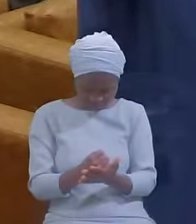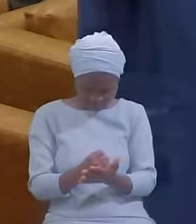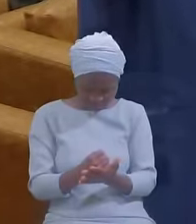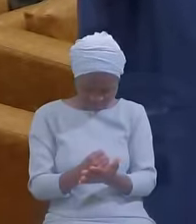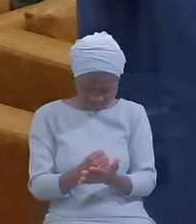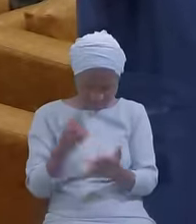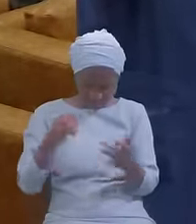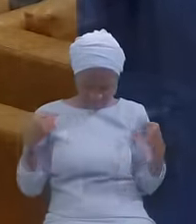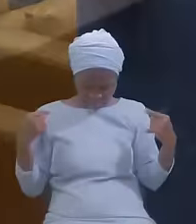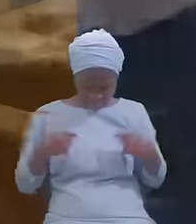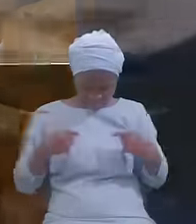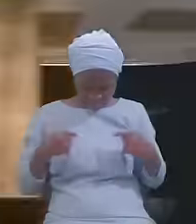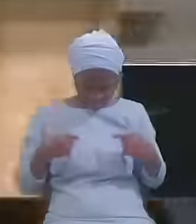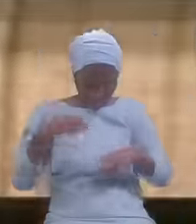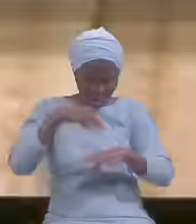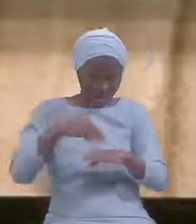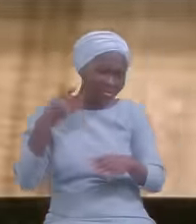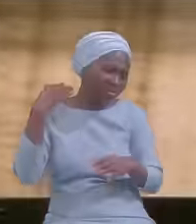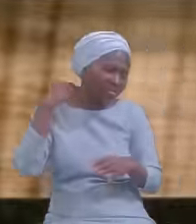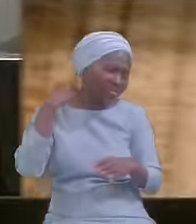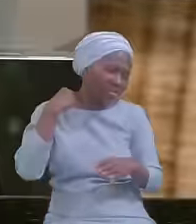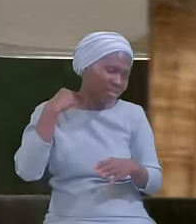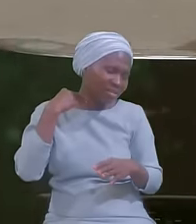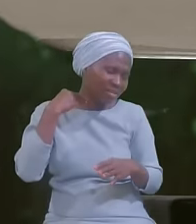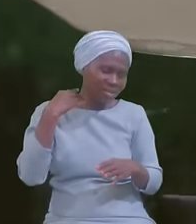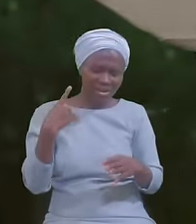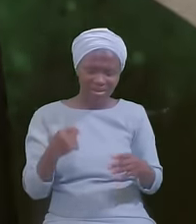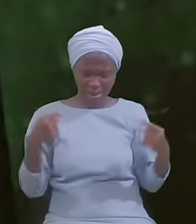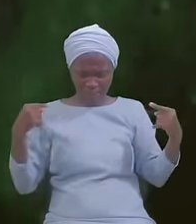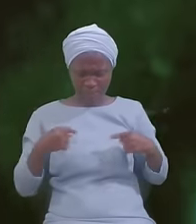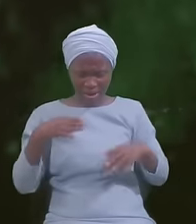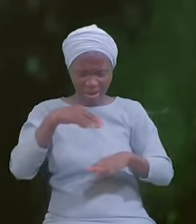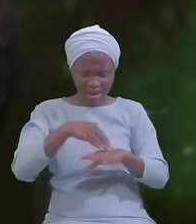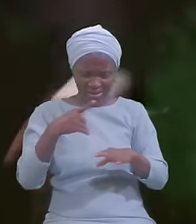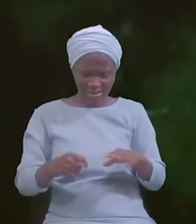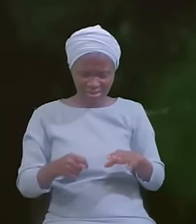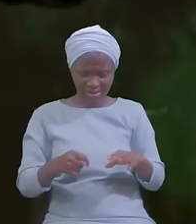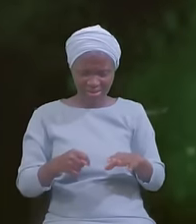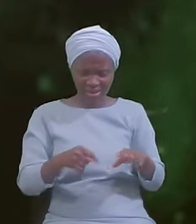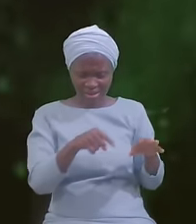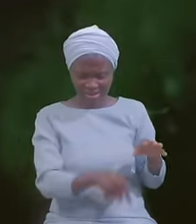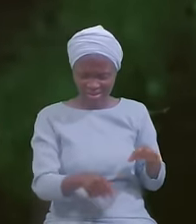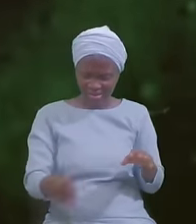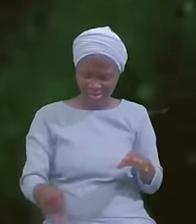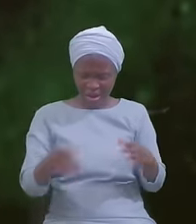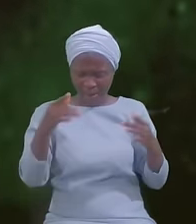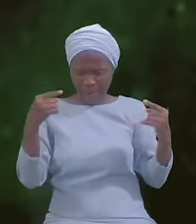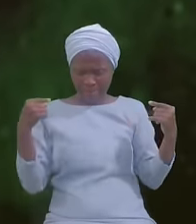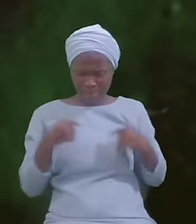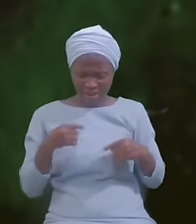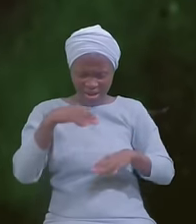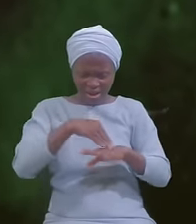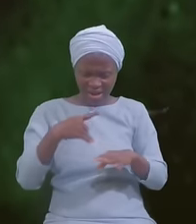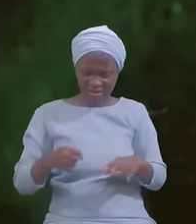The pain at the neck, the pain at the knee, the pain at the